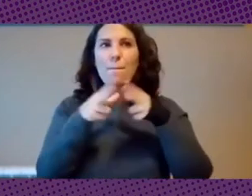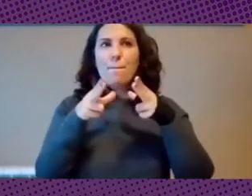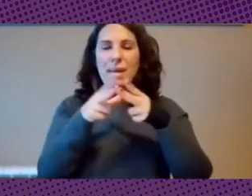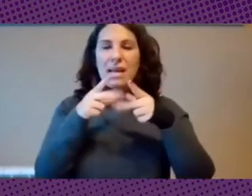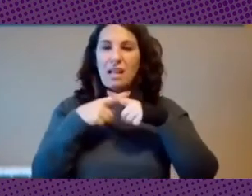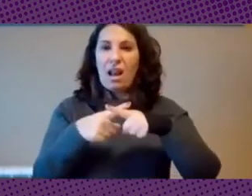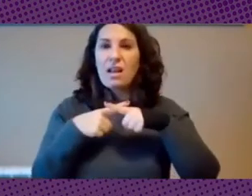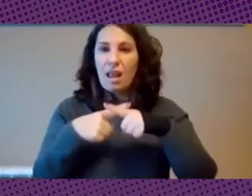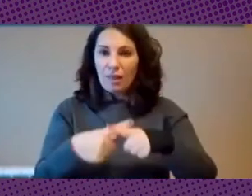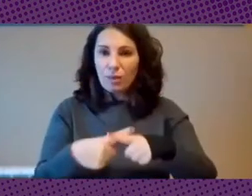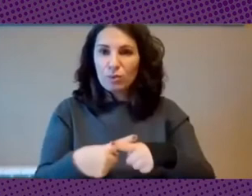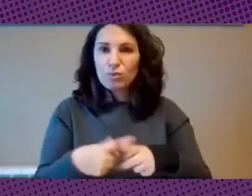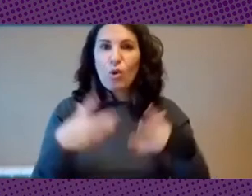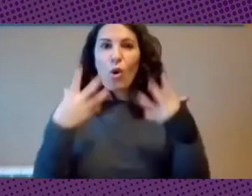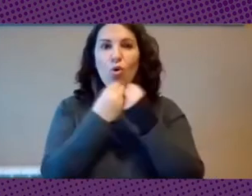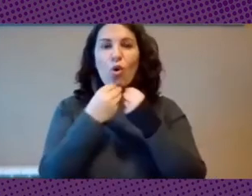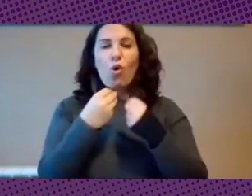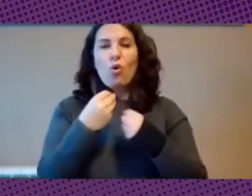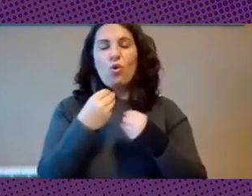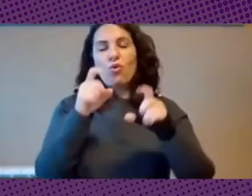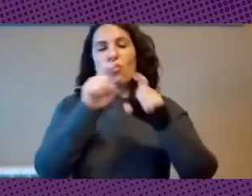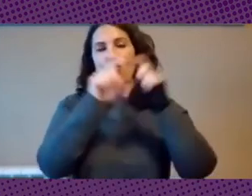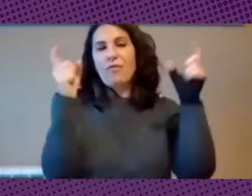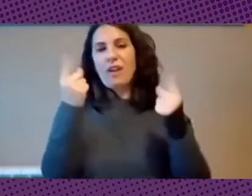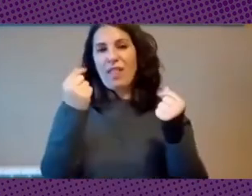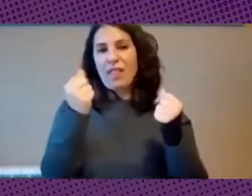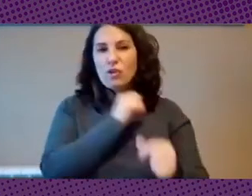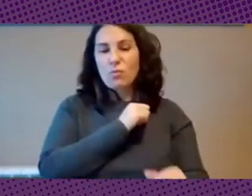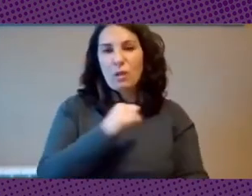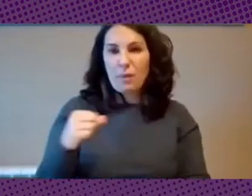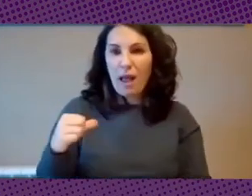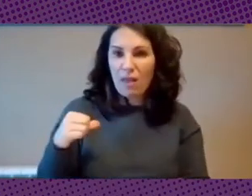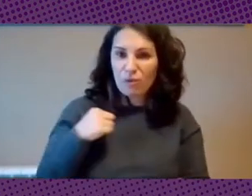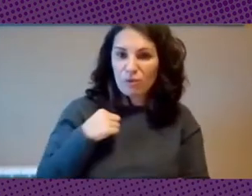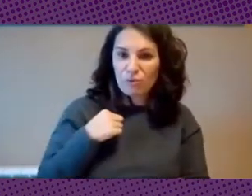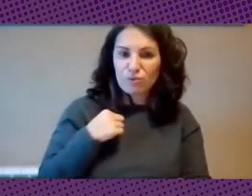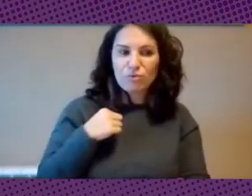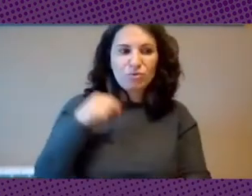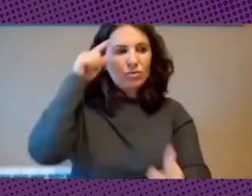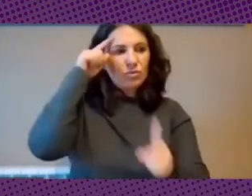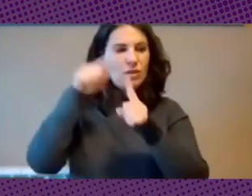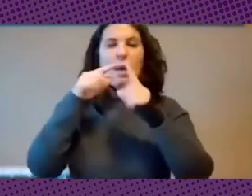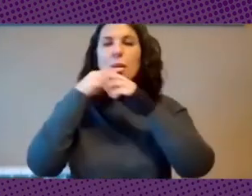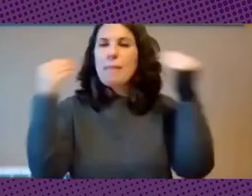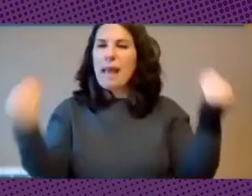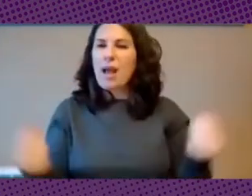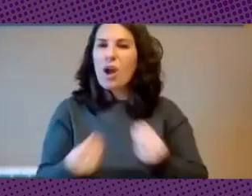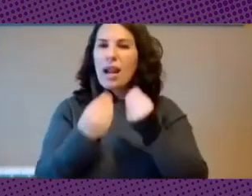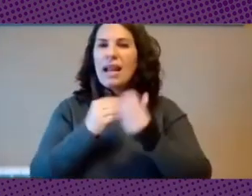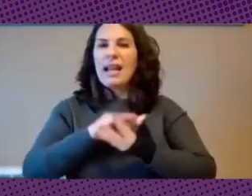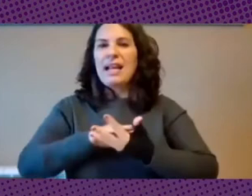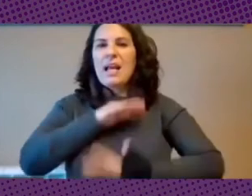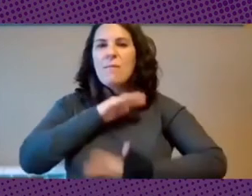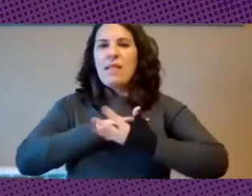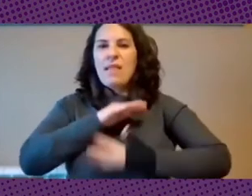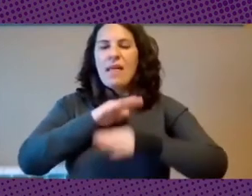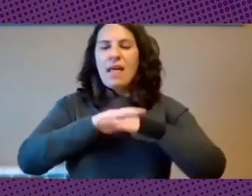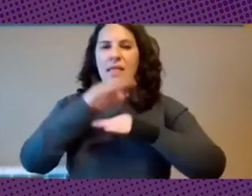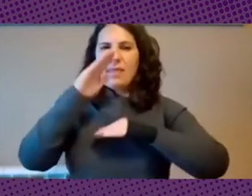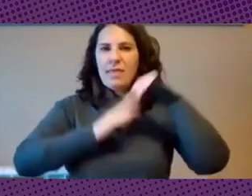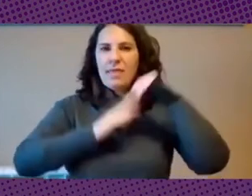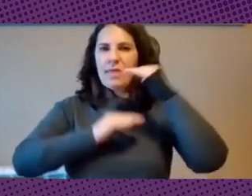to improve our ability to construct and deliver public